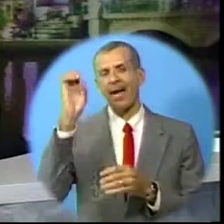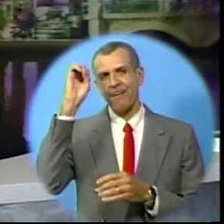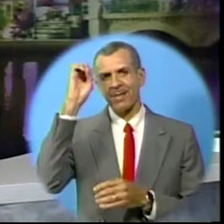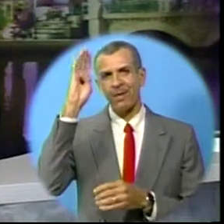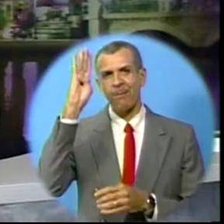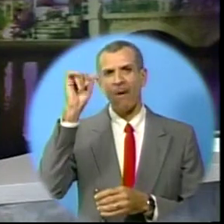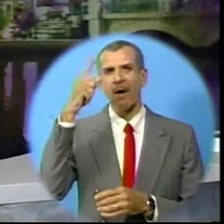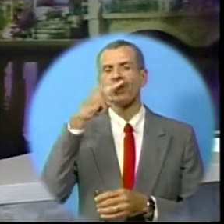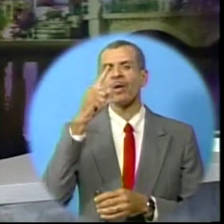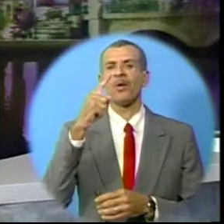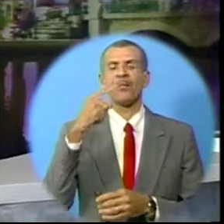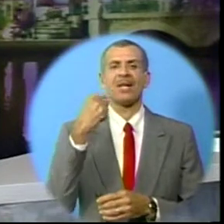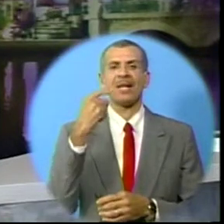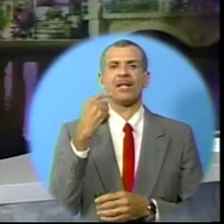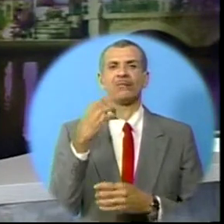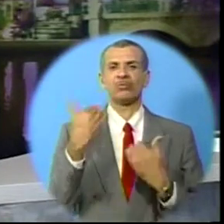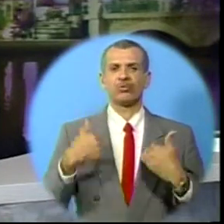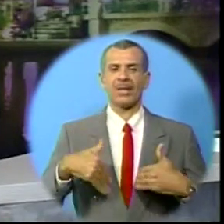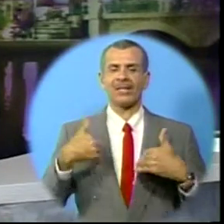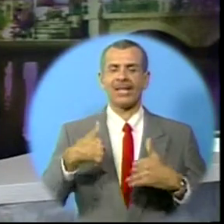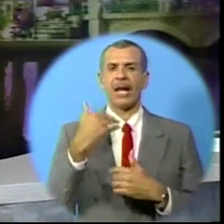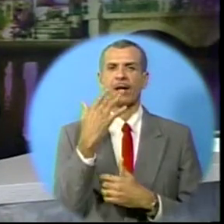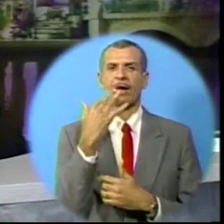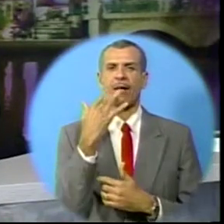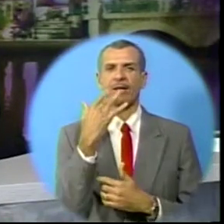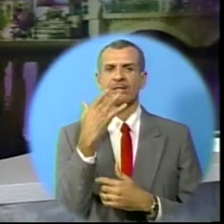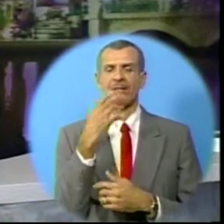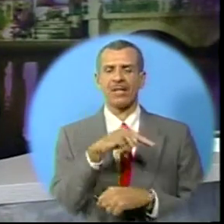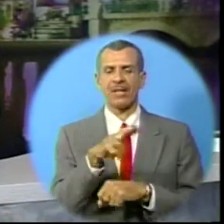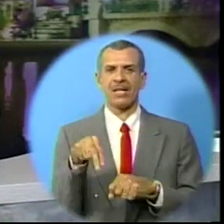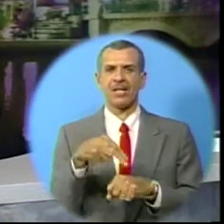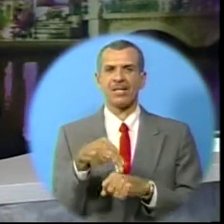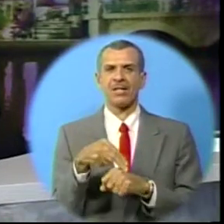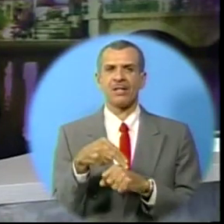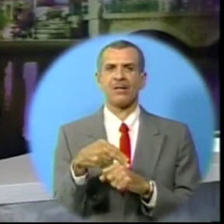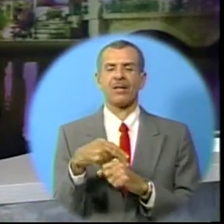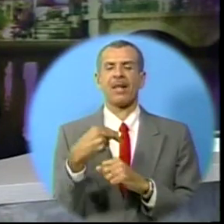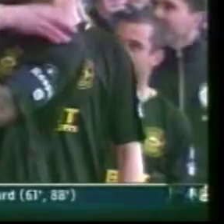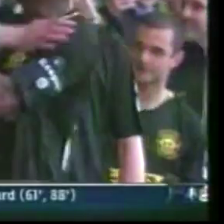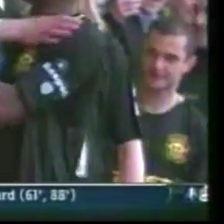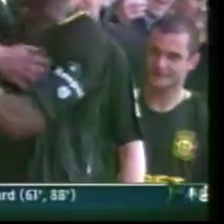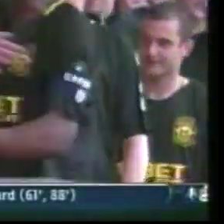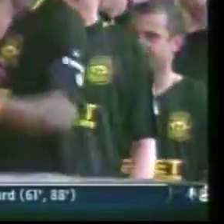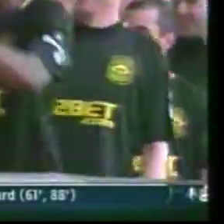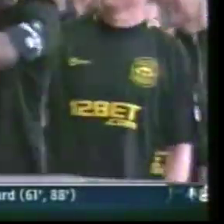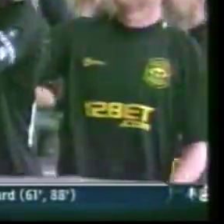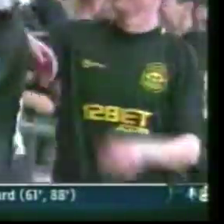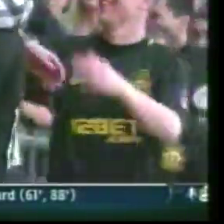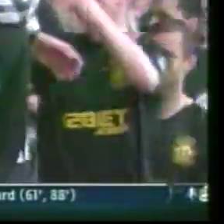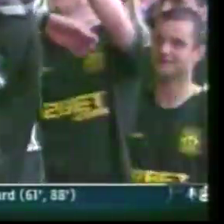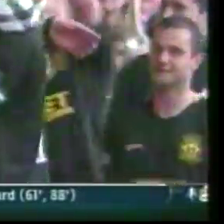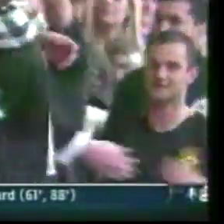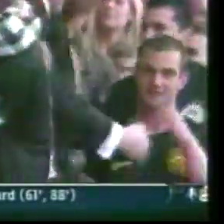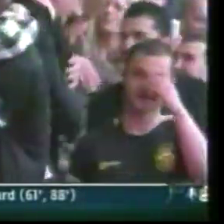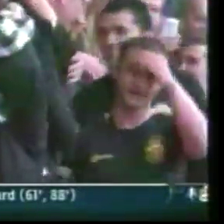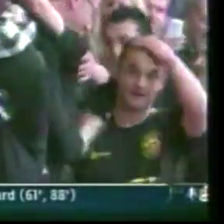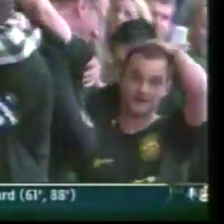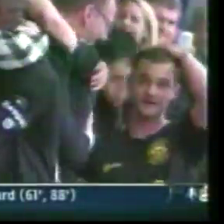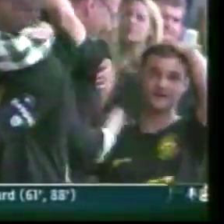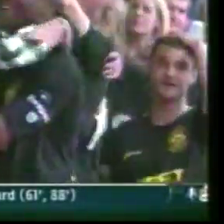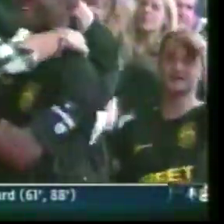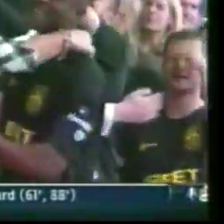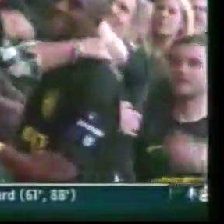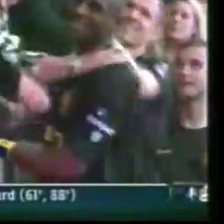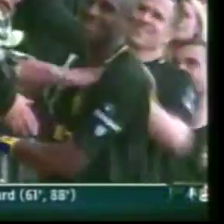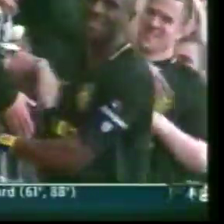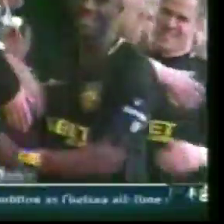back in national colors for next month's CFU Men's Caribbean Cup. Boyce, the 2013 Senior Outstanding Male Sports Personality